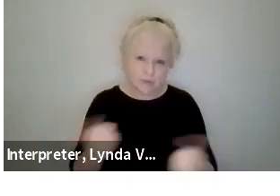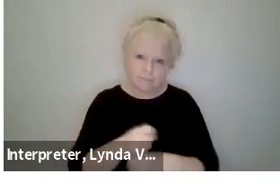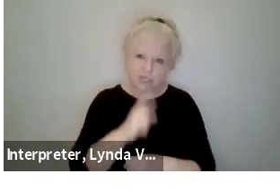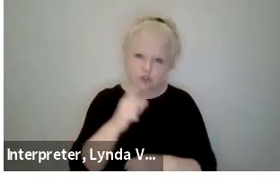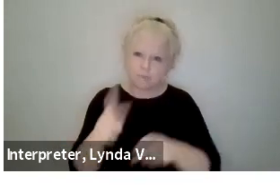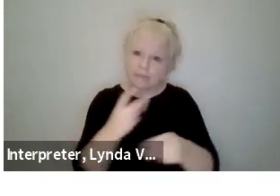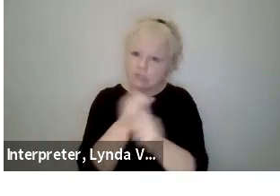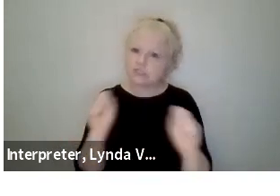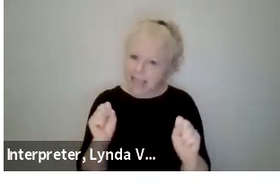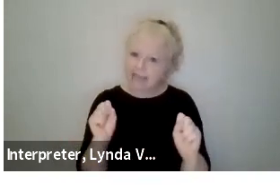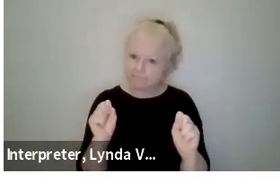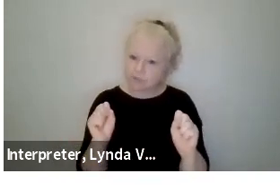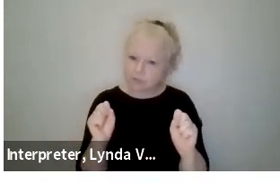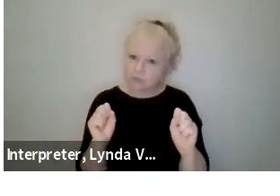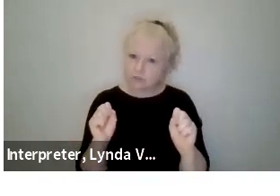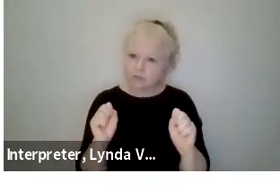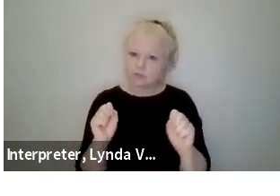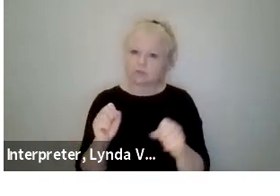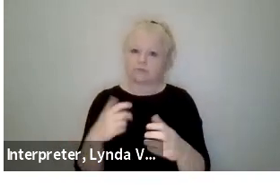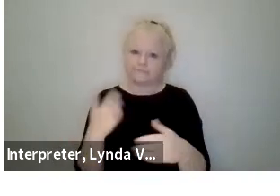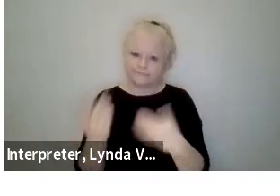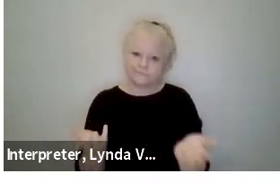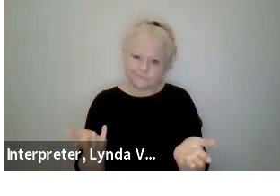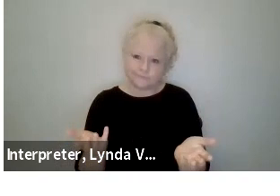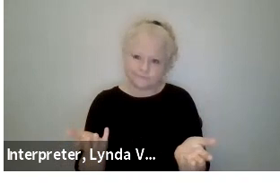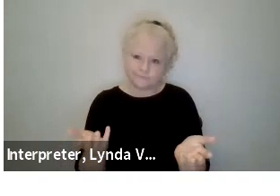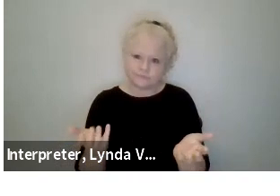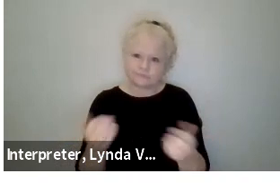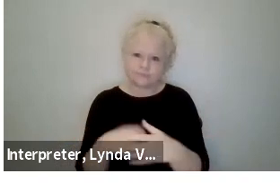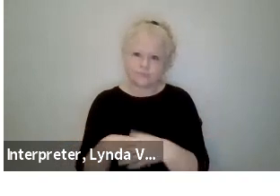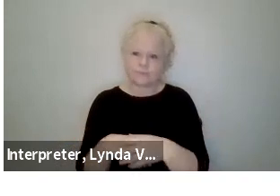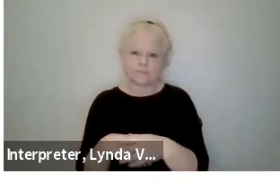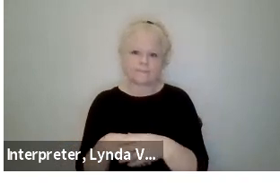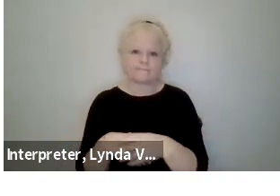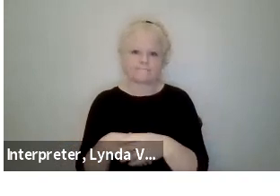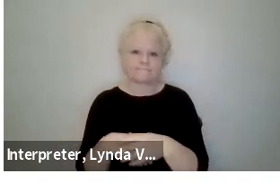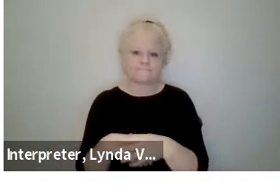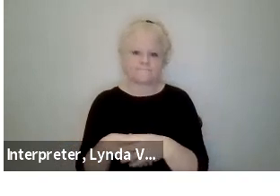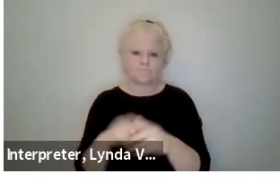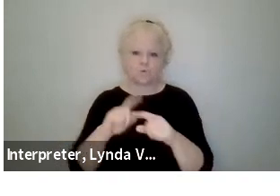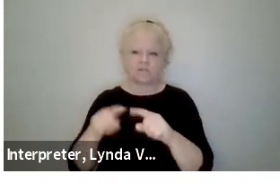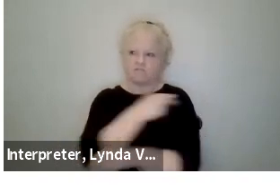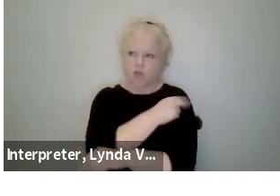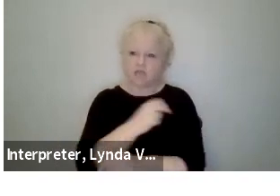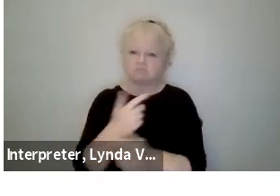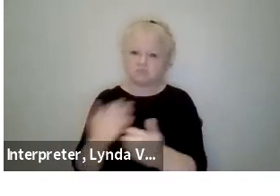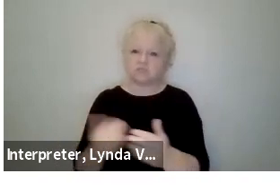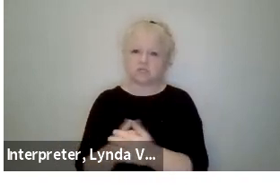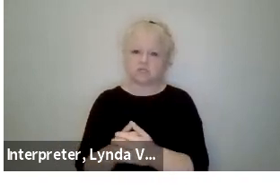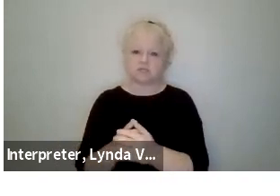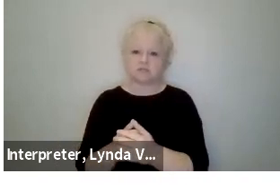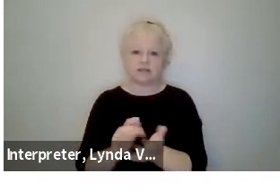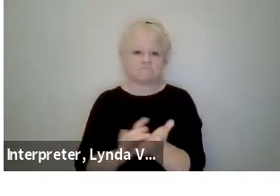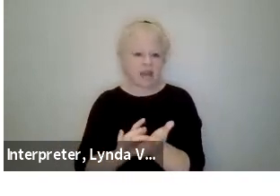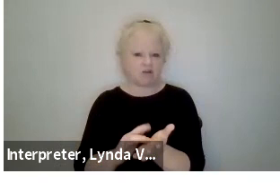are safe as we're forming memorandums with different hospitals and things and medical